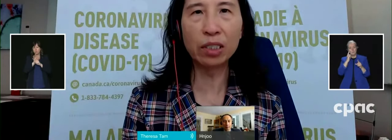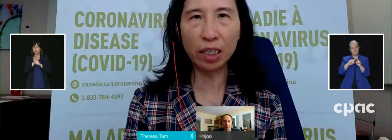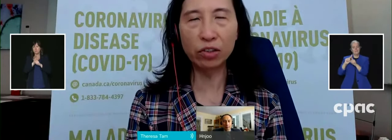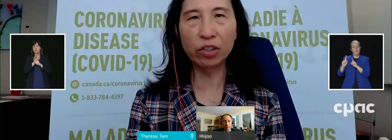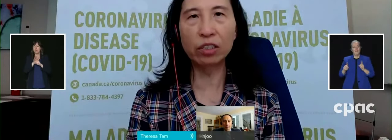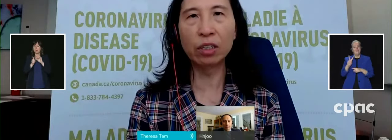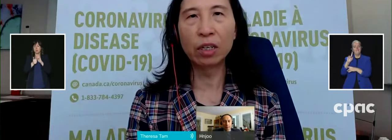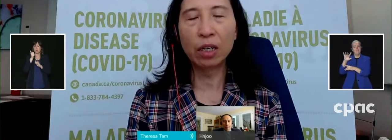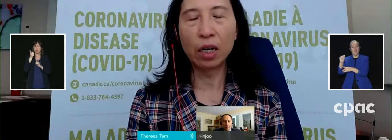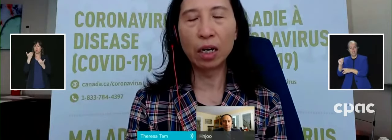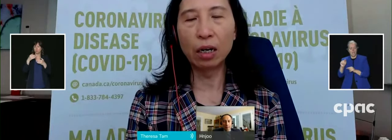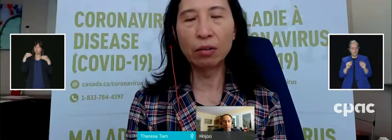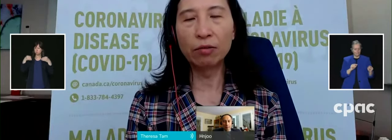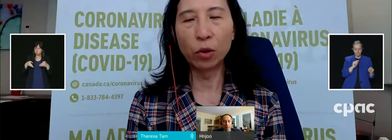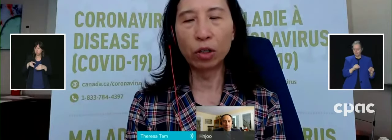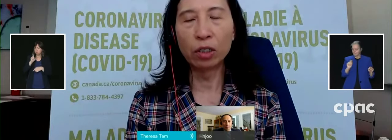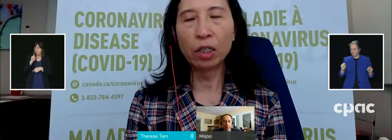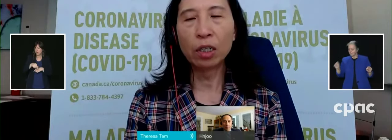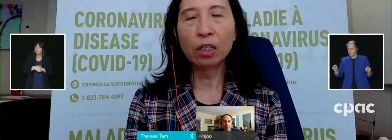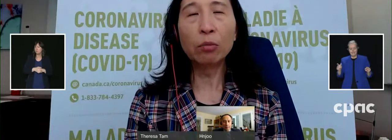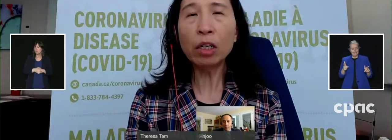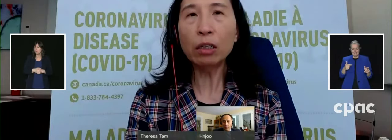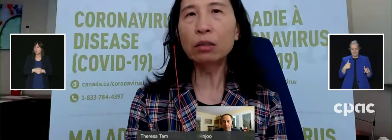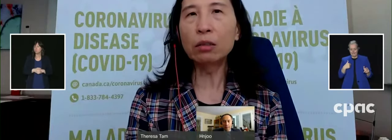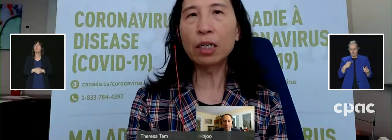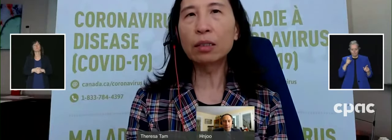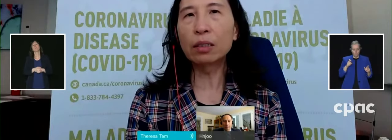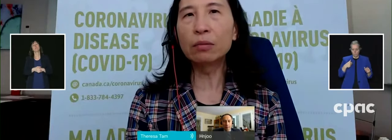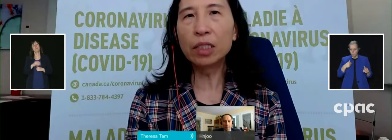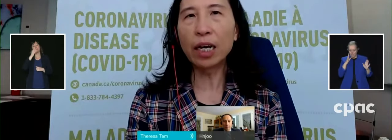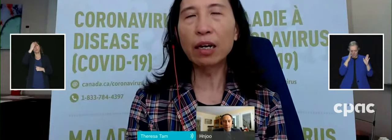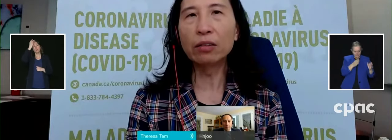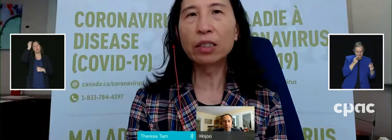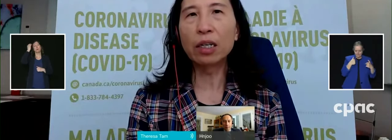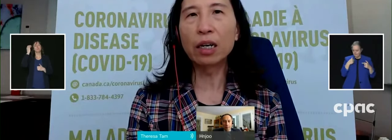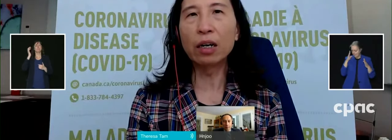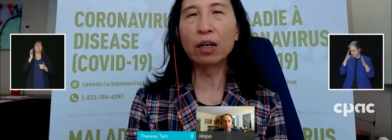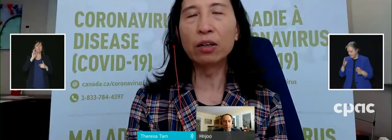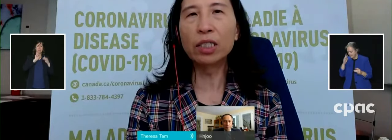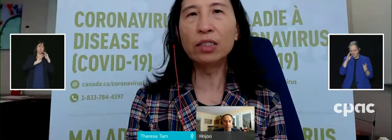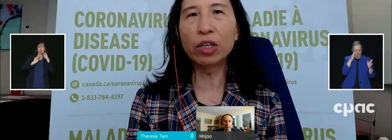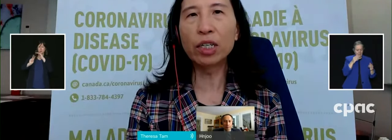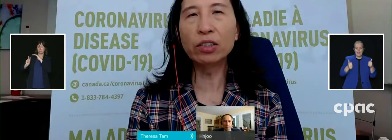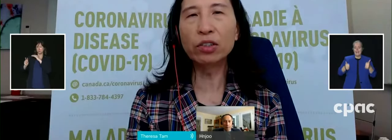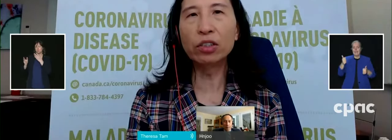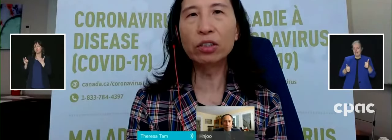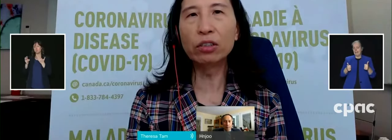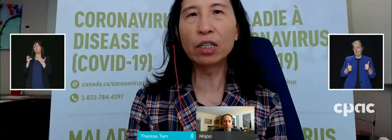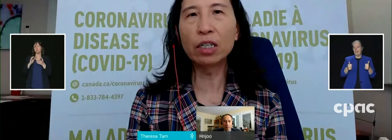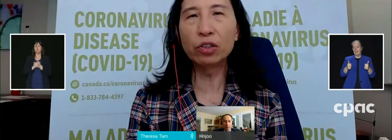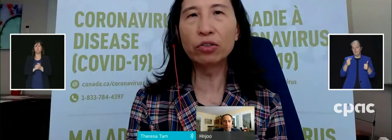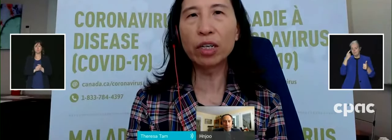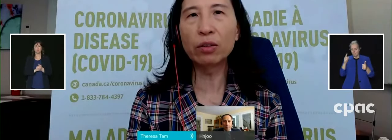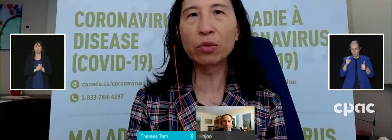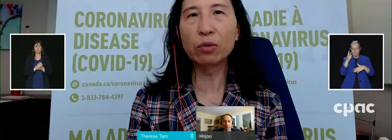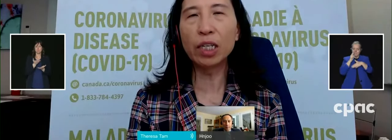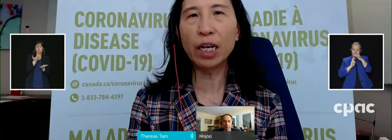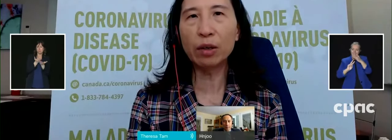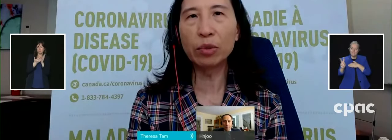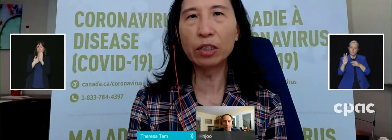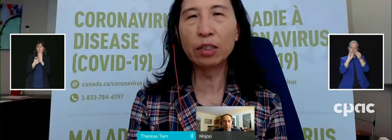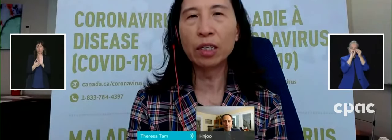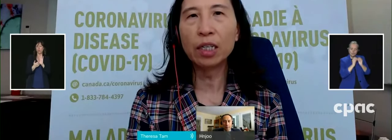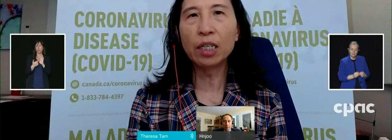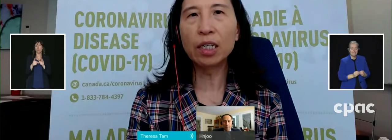pay most attention for. The models themselves are only trying to illustrate what